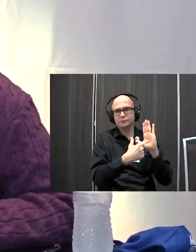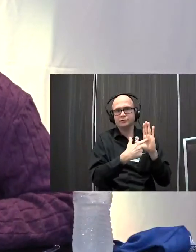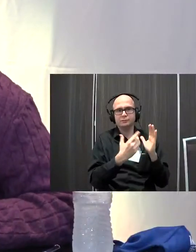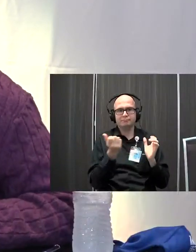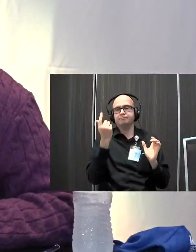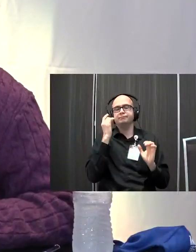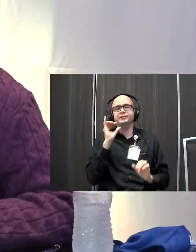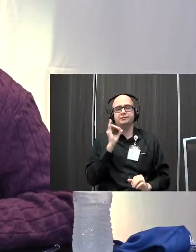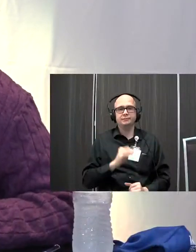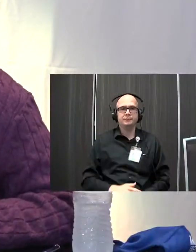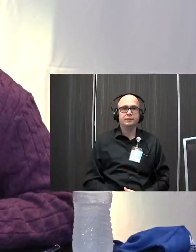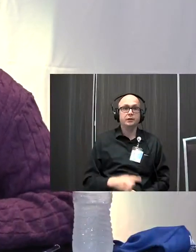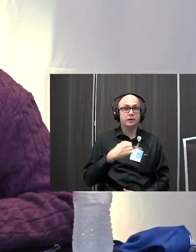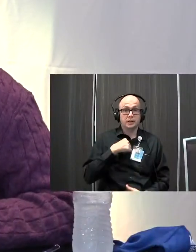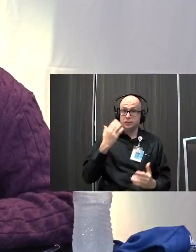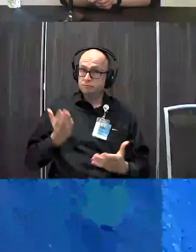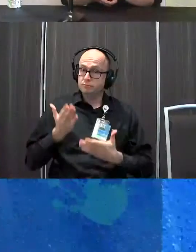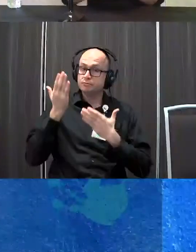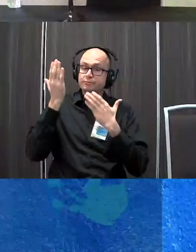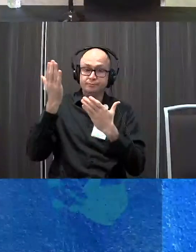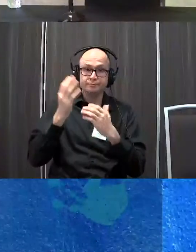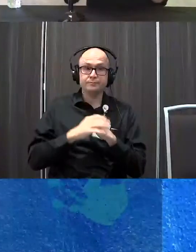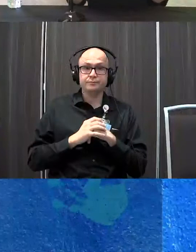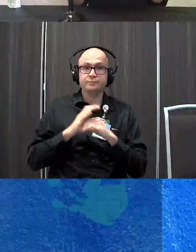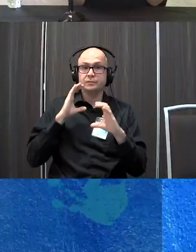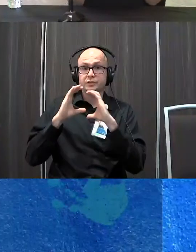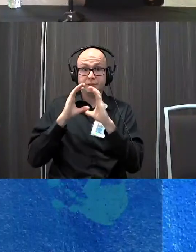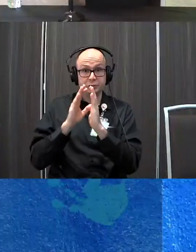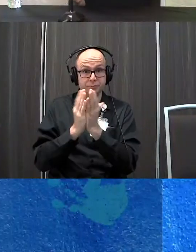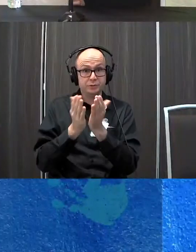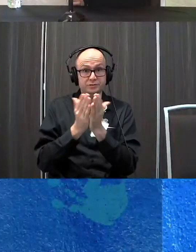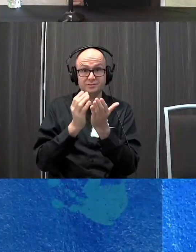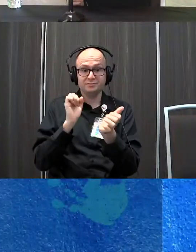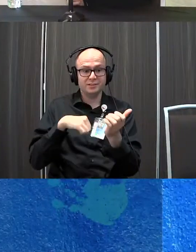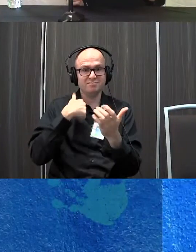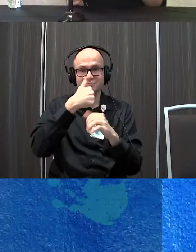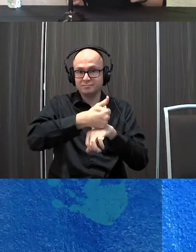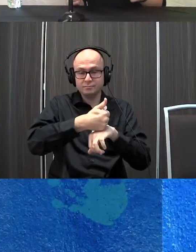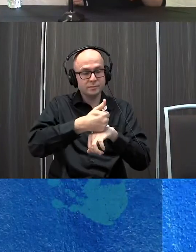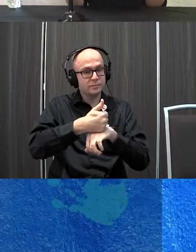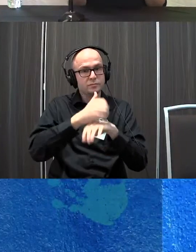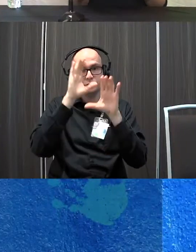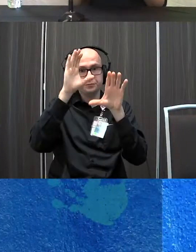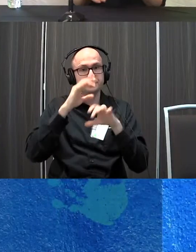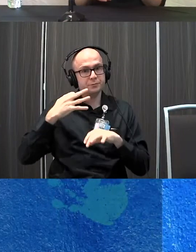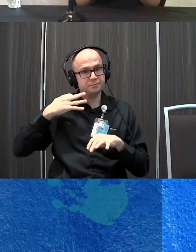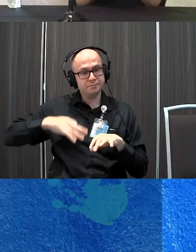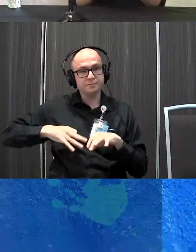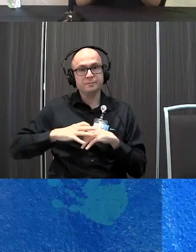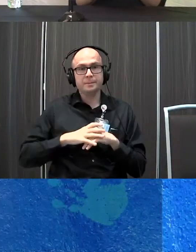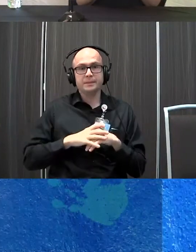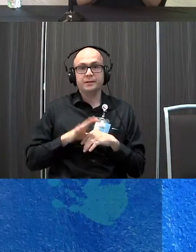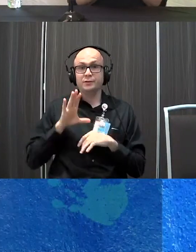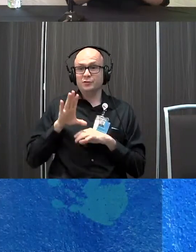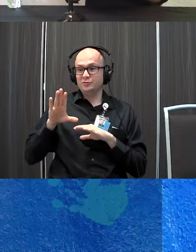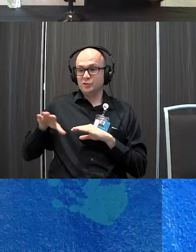would definitely recommend that. I think those communication books that you can put together can be really helpful, because it's going to be really frustrating for your